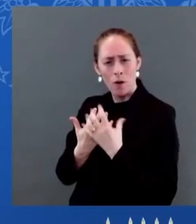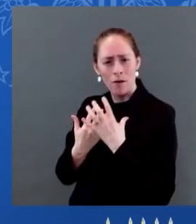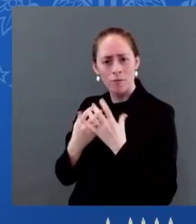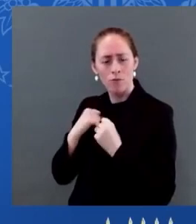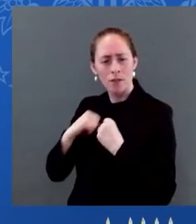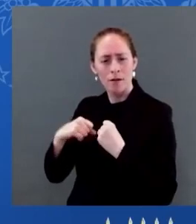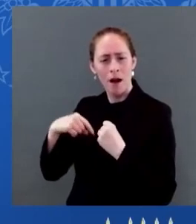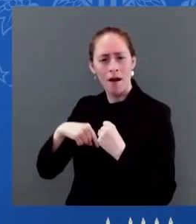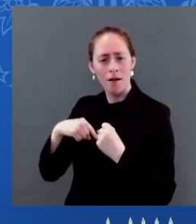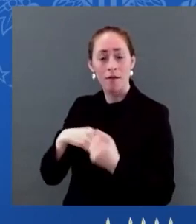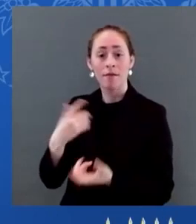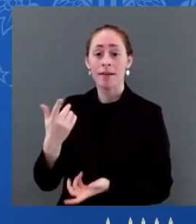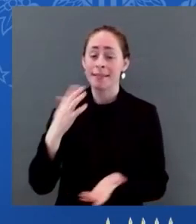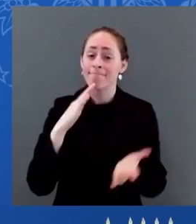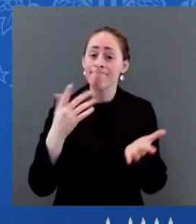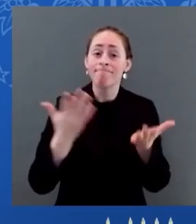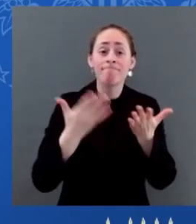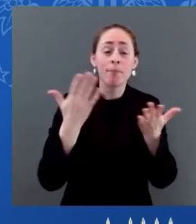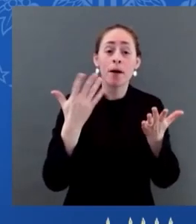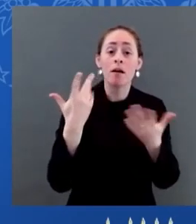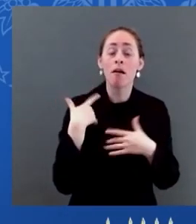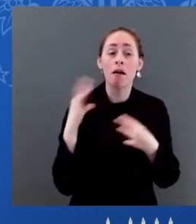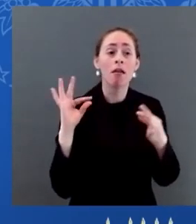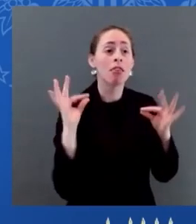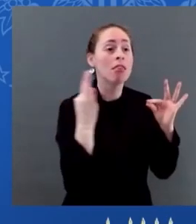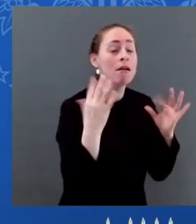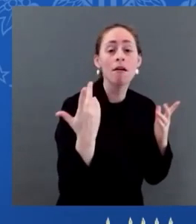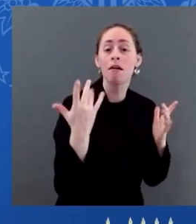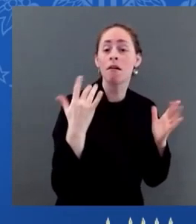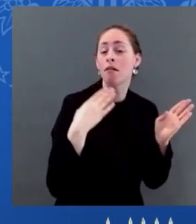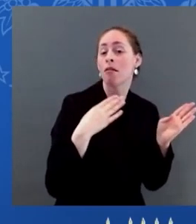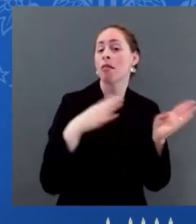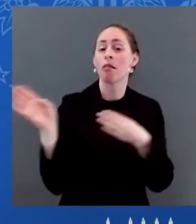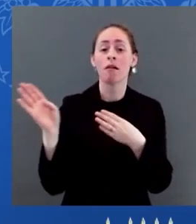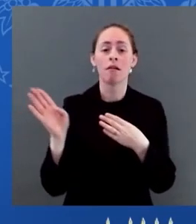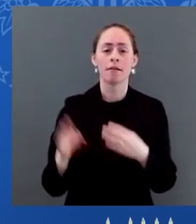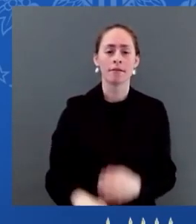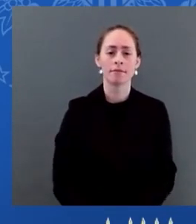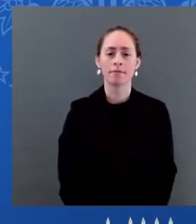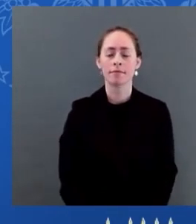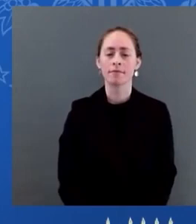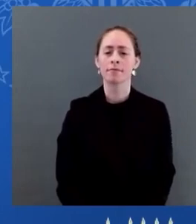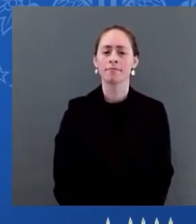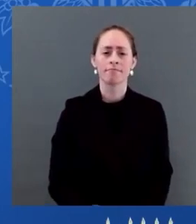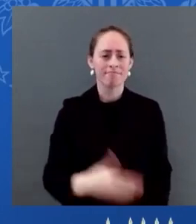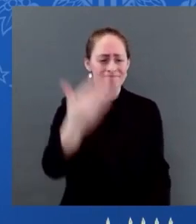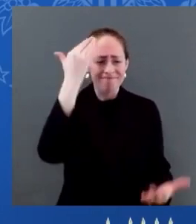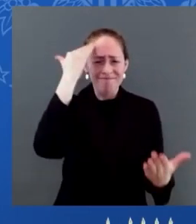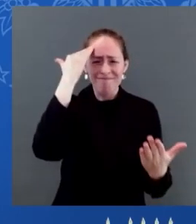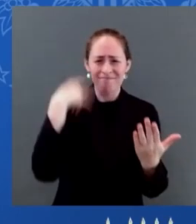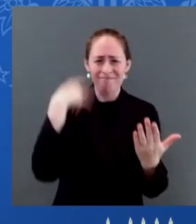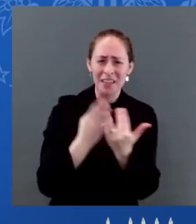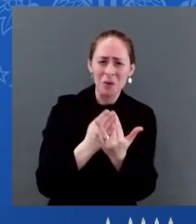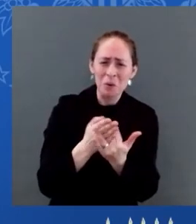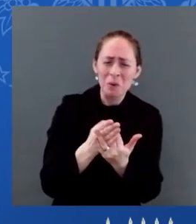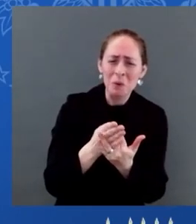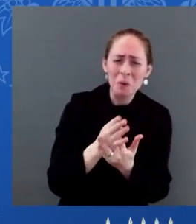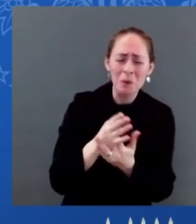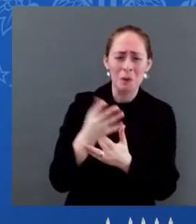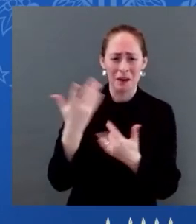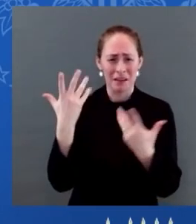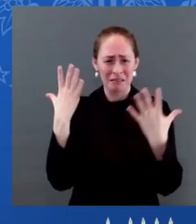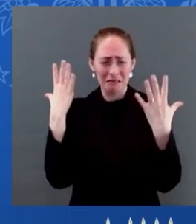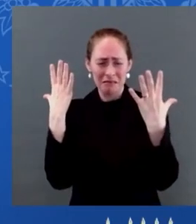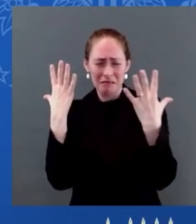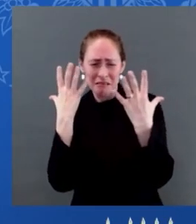And you all know it. We just saw an incident so horribly anti-Semitic, flyers being left at people's homes in